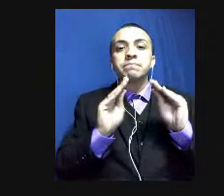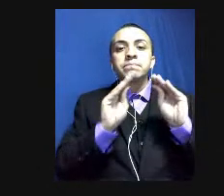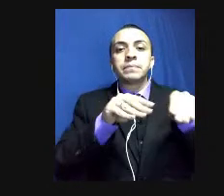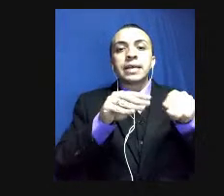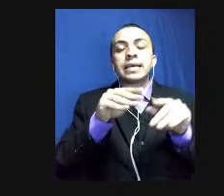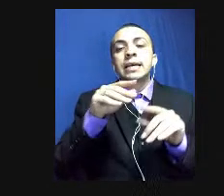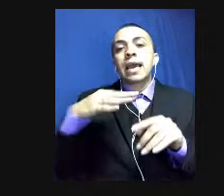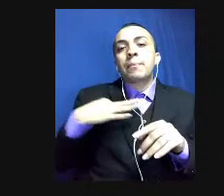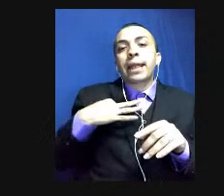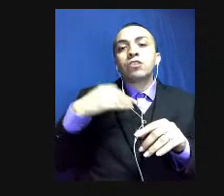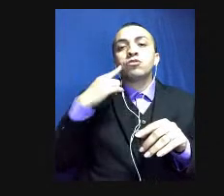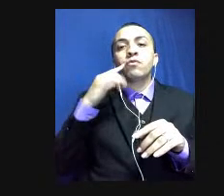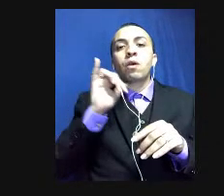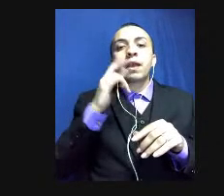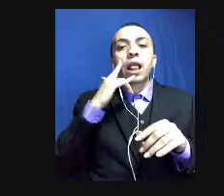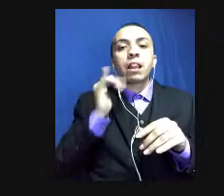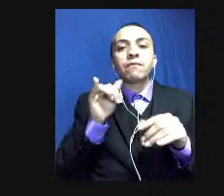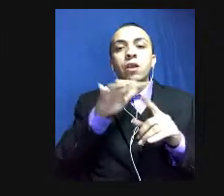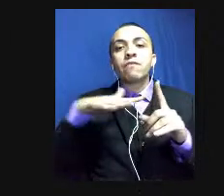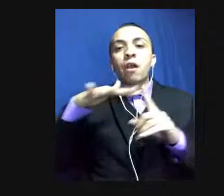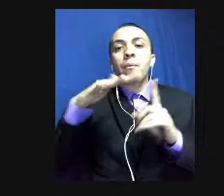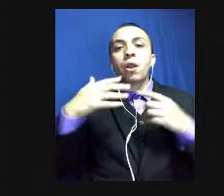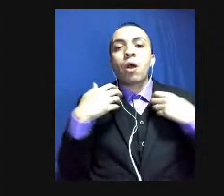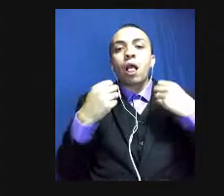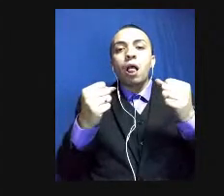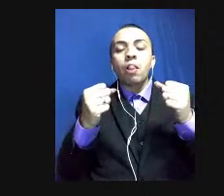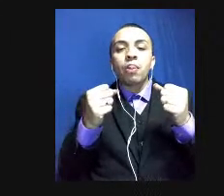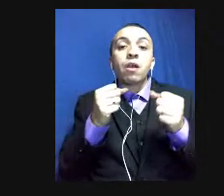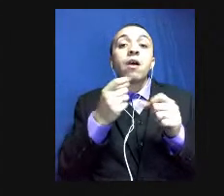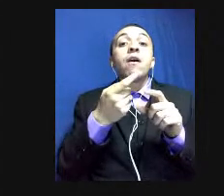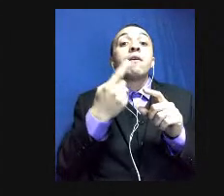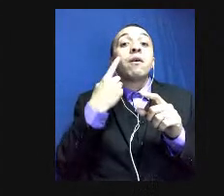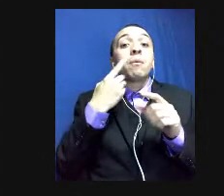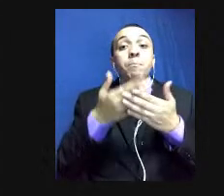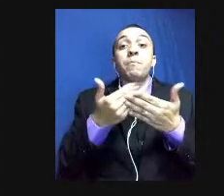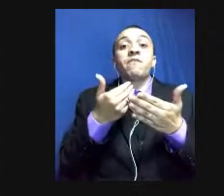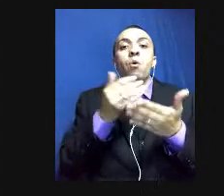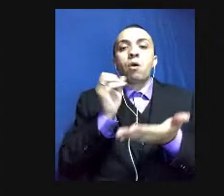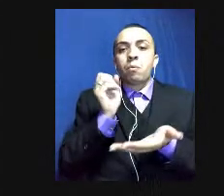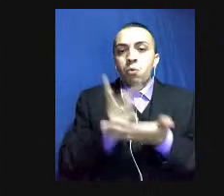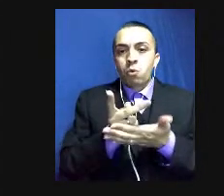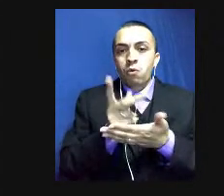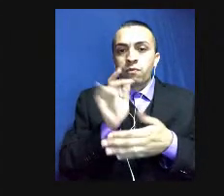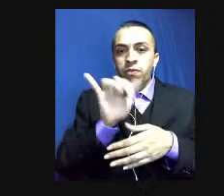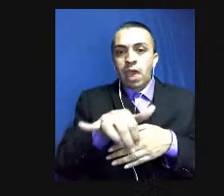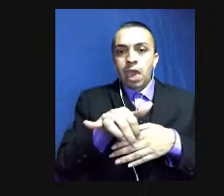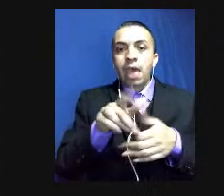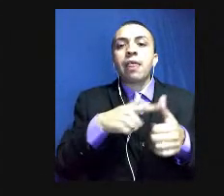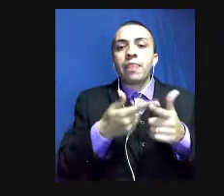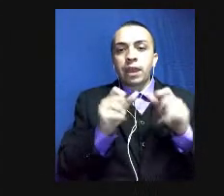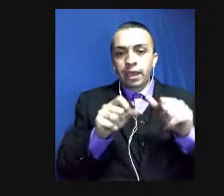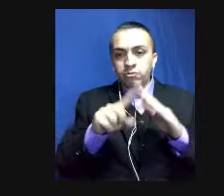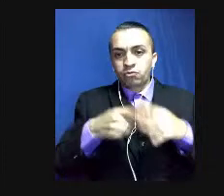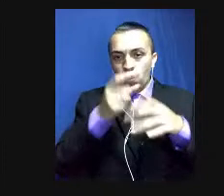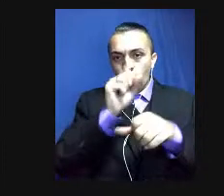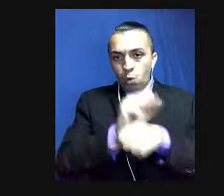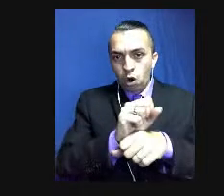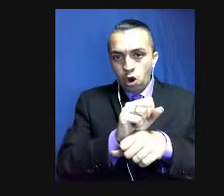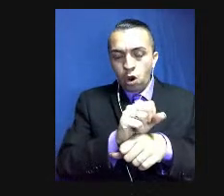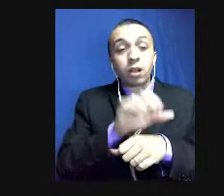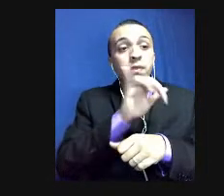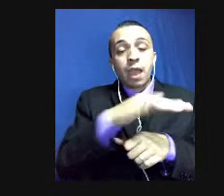county's Environmental Health Department for approval before work begins. This application and all other debris